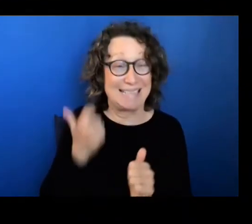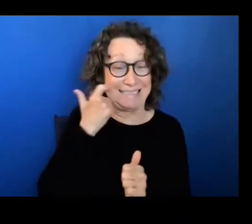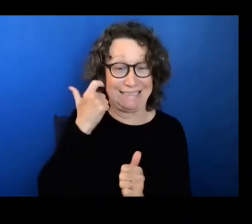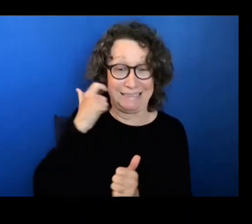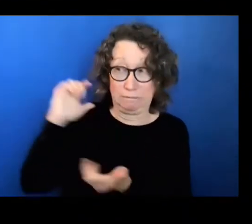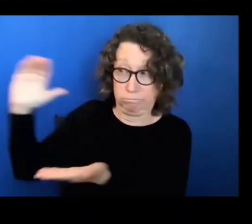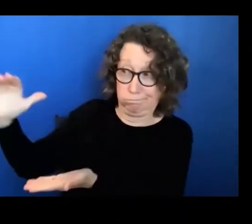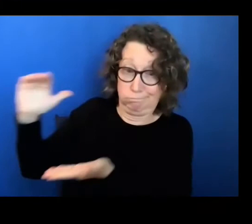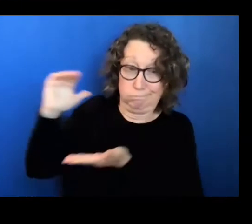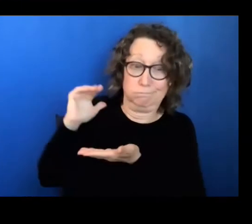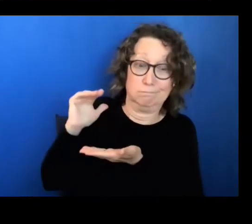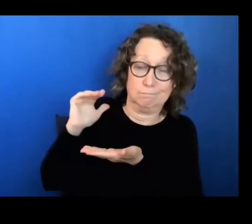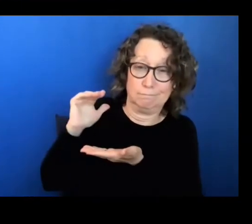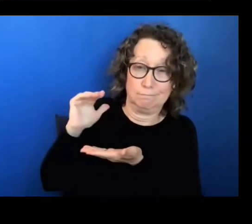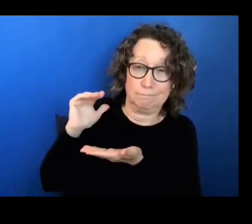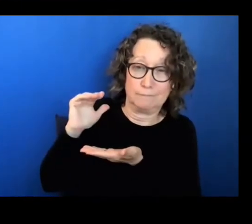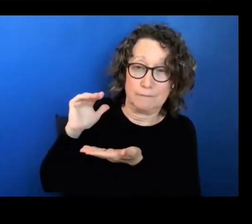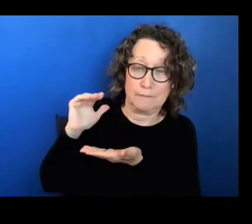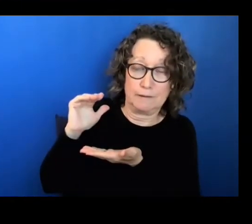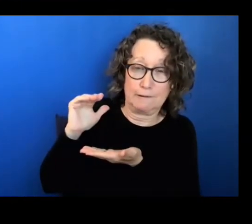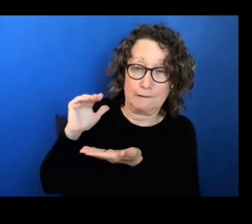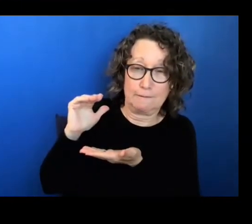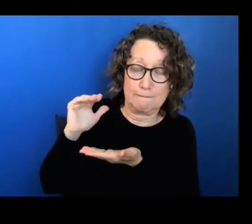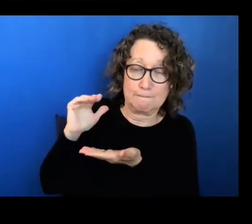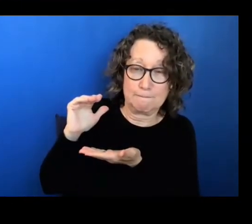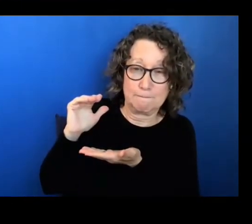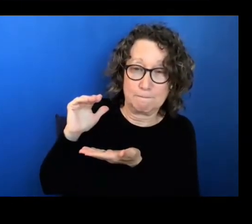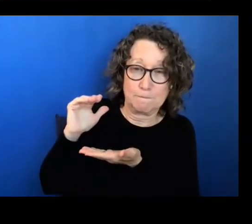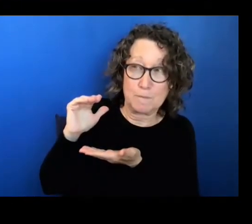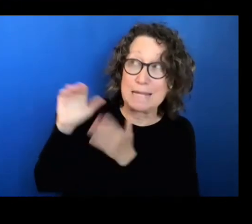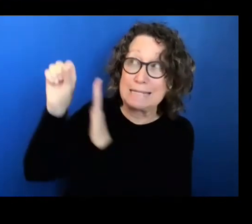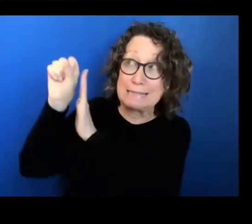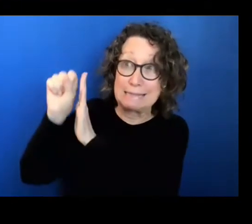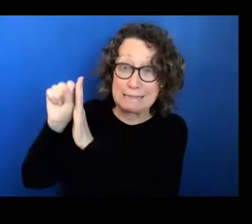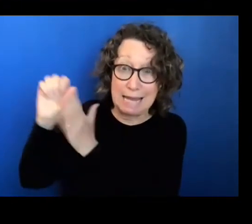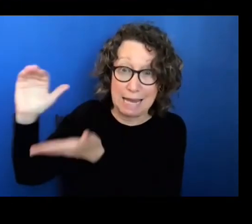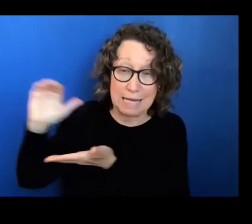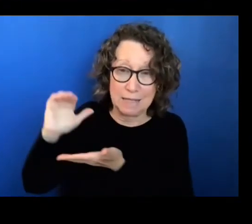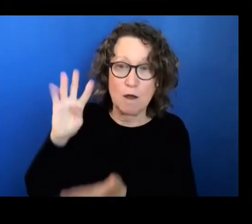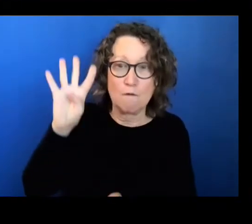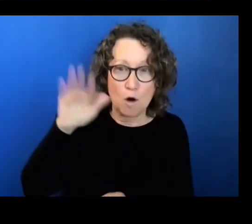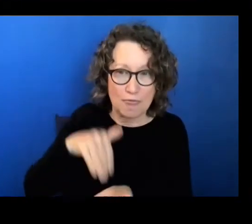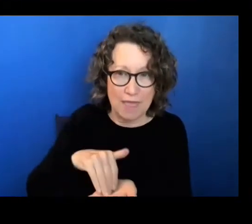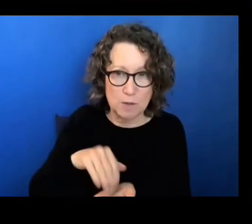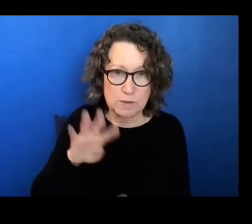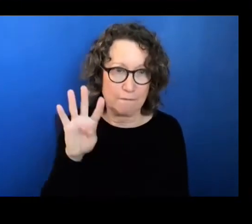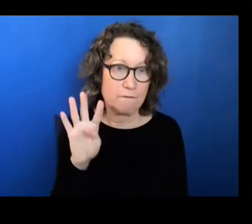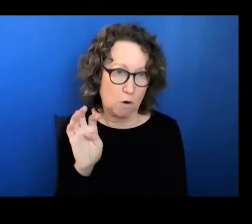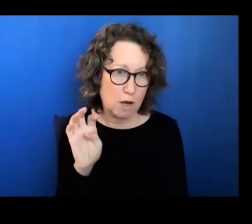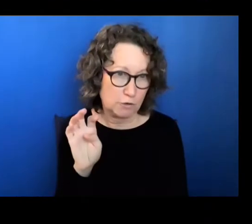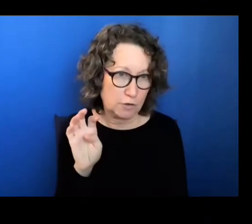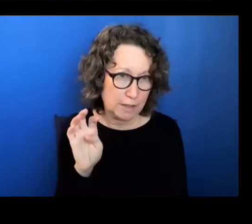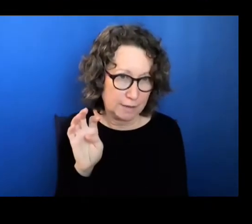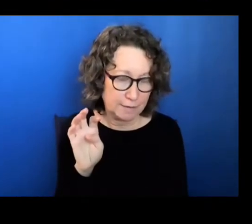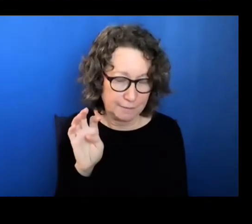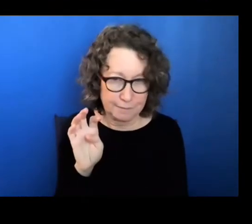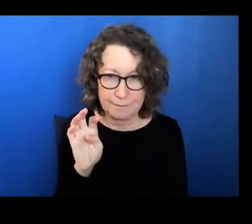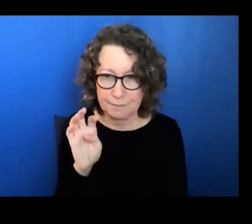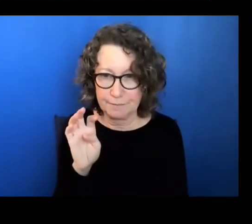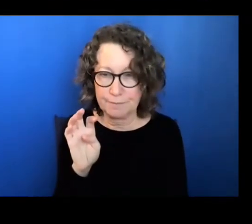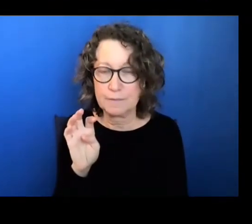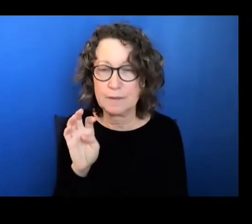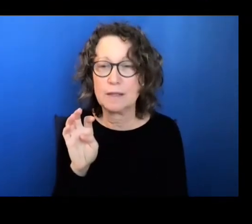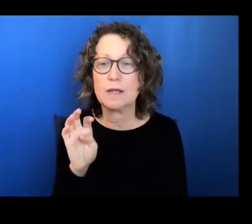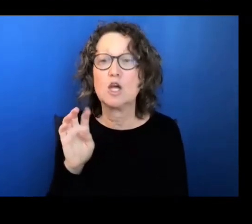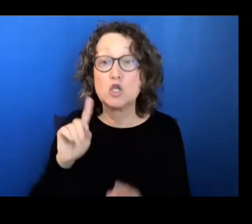recent allocation that we receive from the state is 4,400 to the